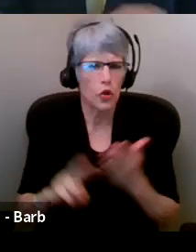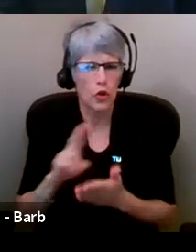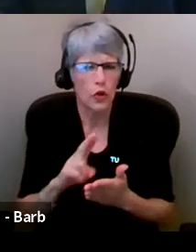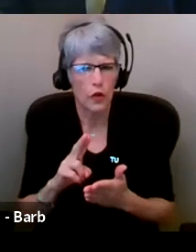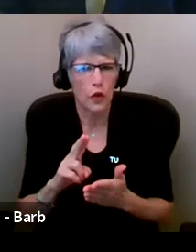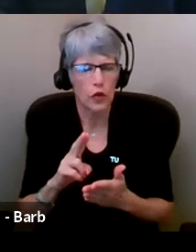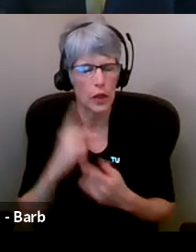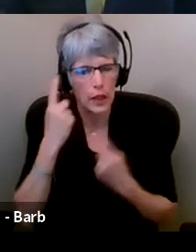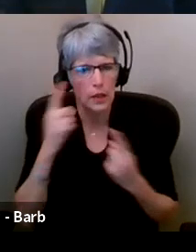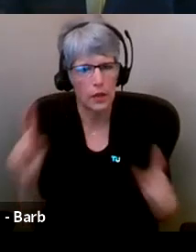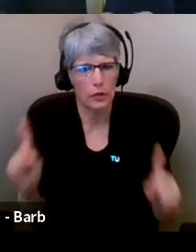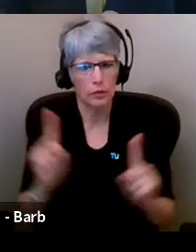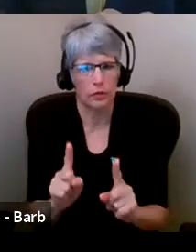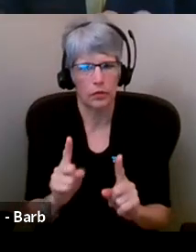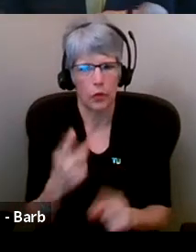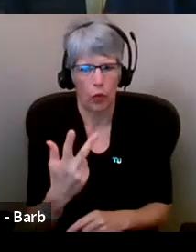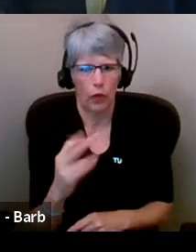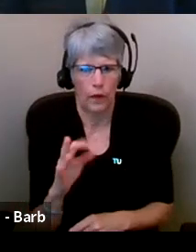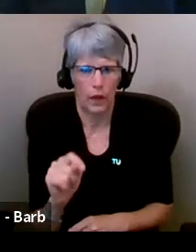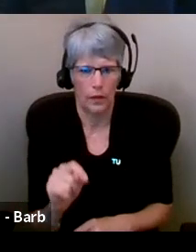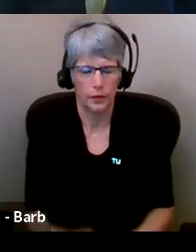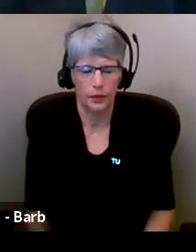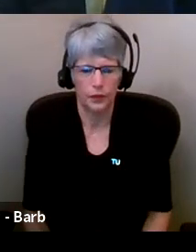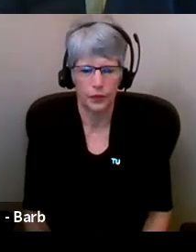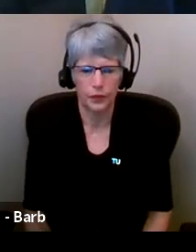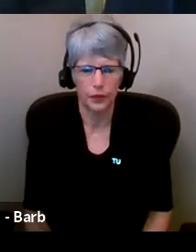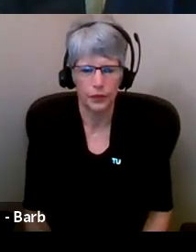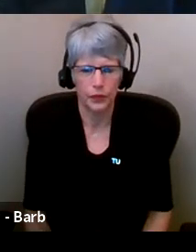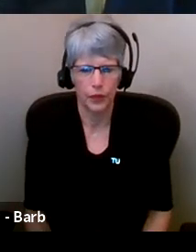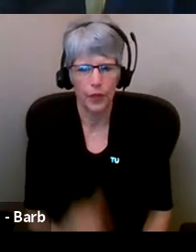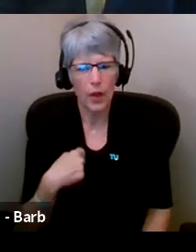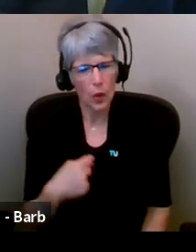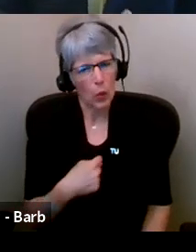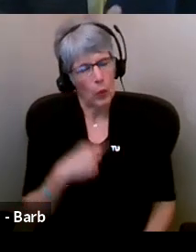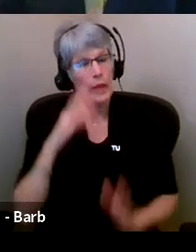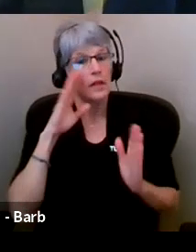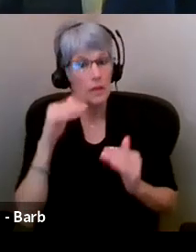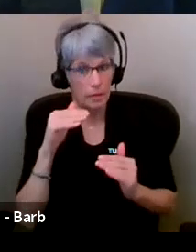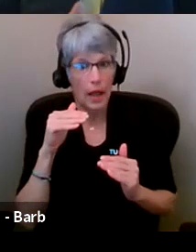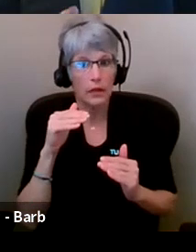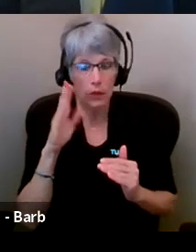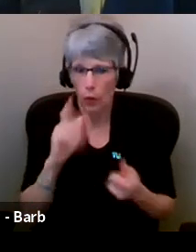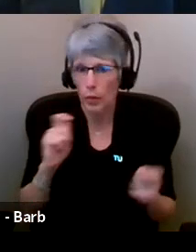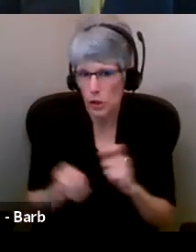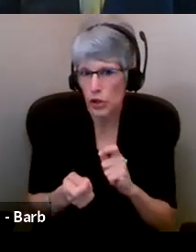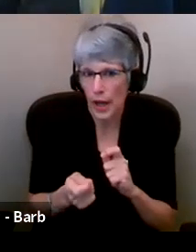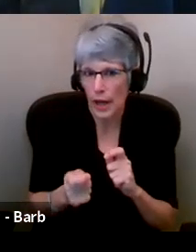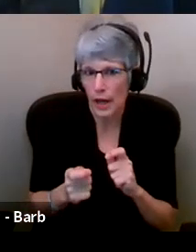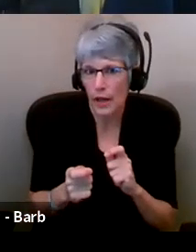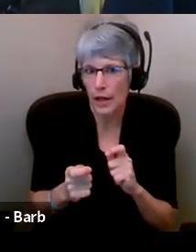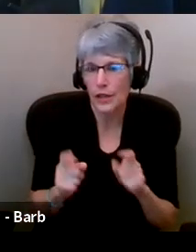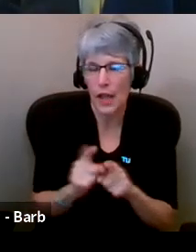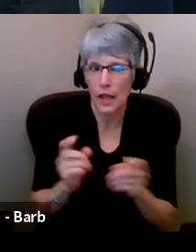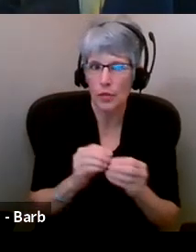to 3 feet physical distancing? So we anticipate there'll be a change as people get vaccinated, and the